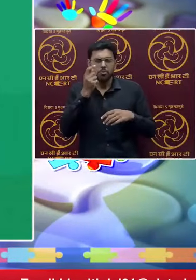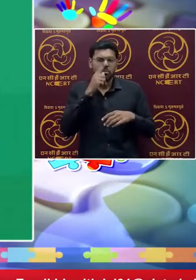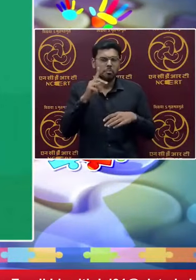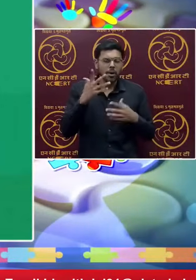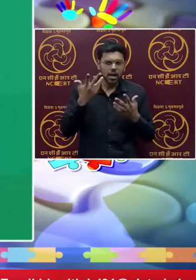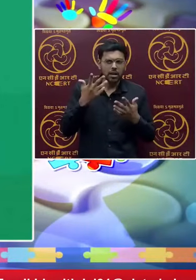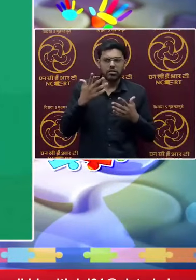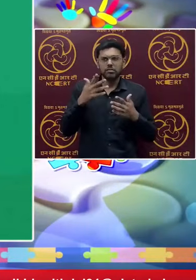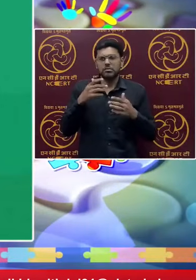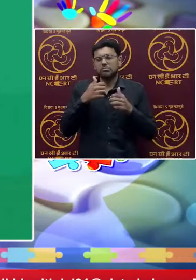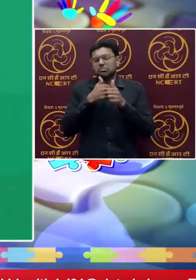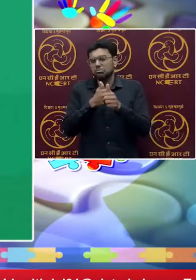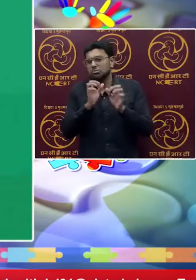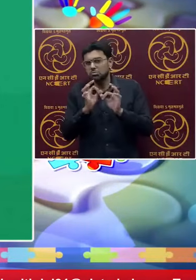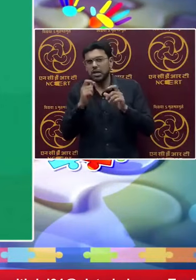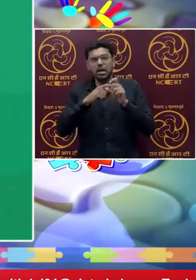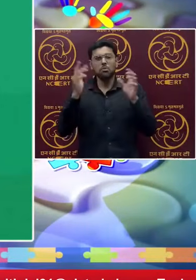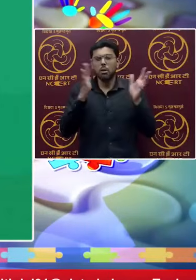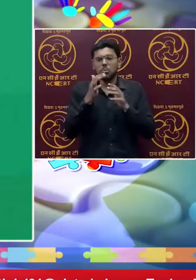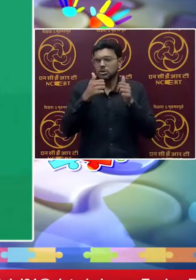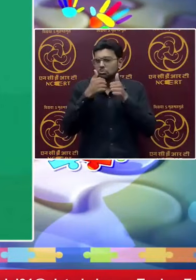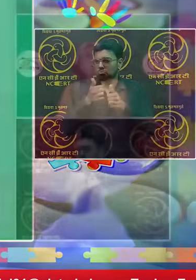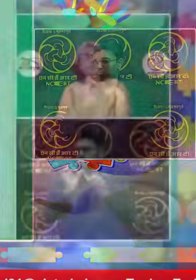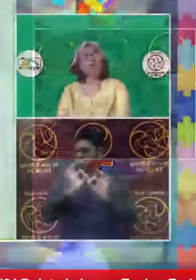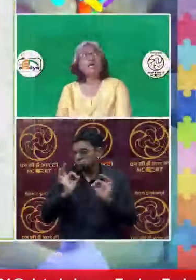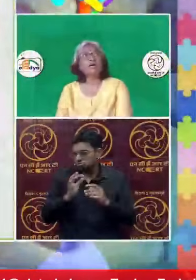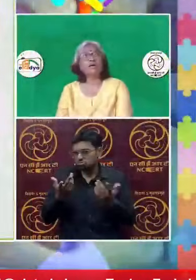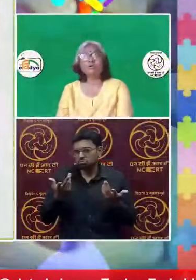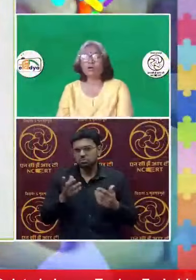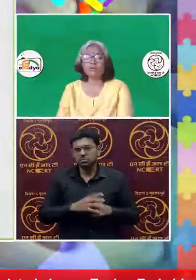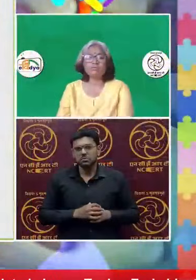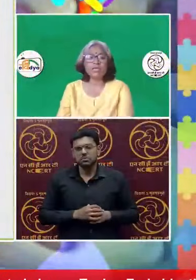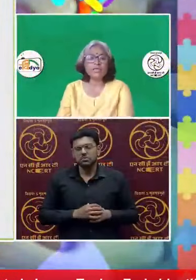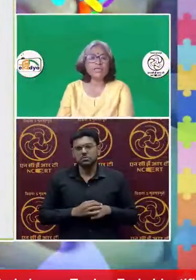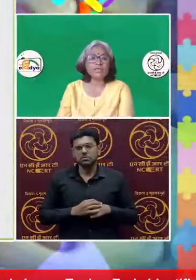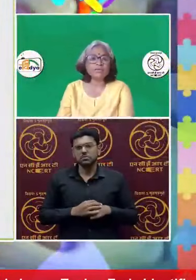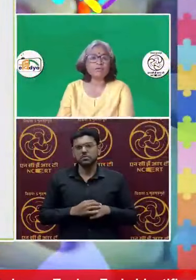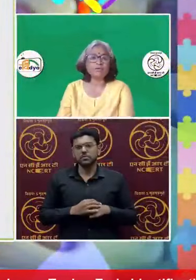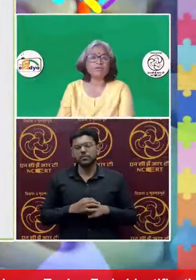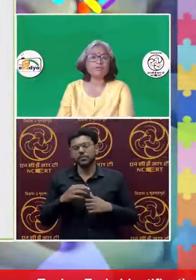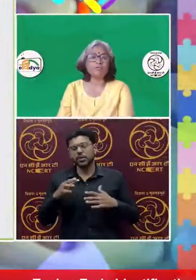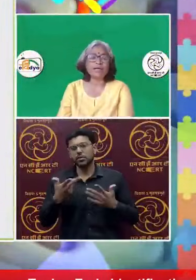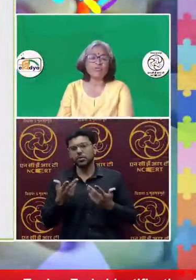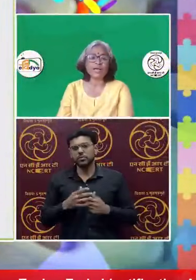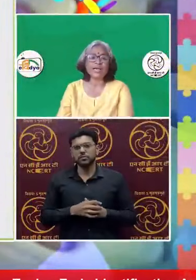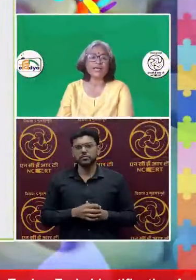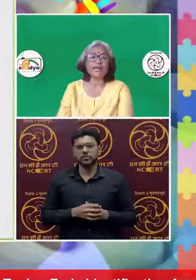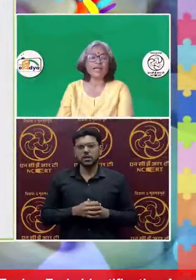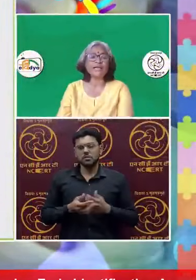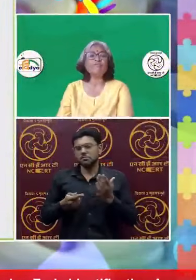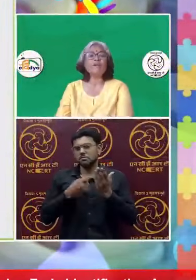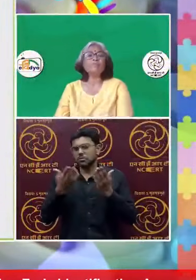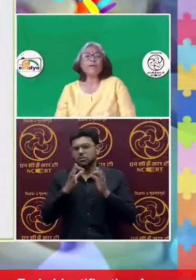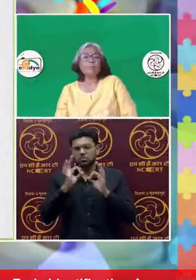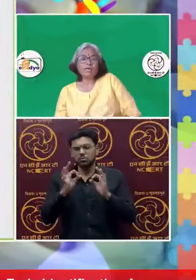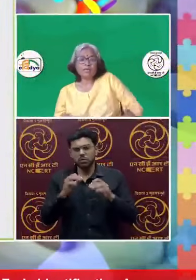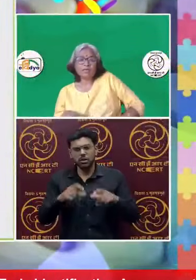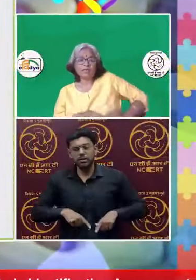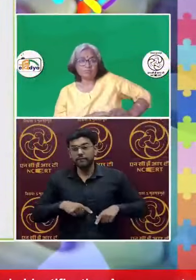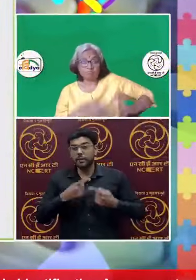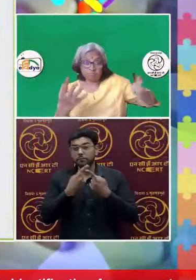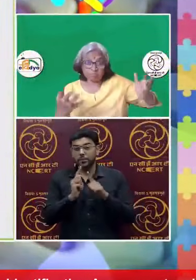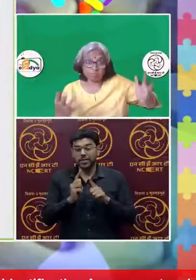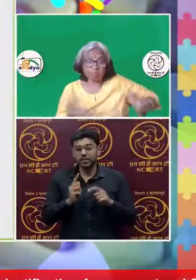or not right environment given to the child, or not really well trained in life.